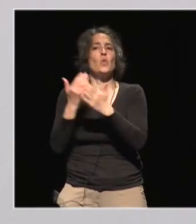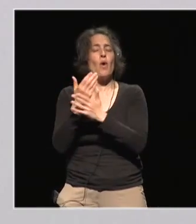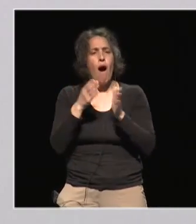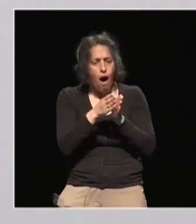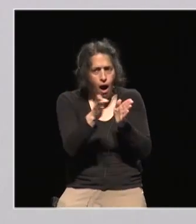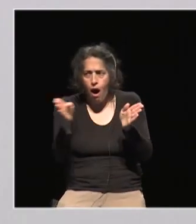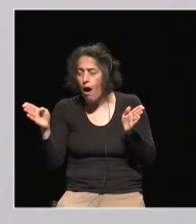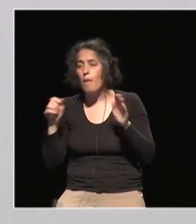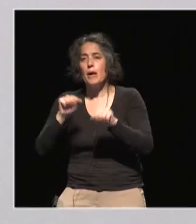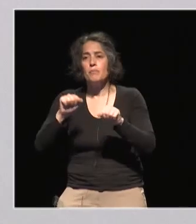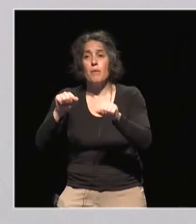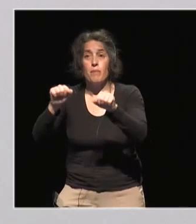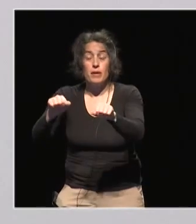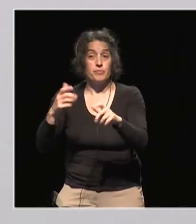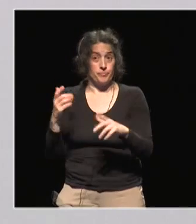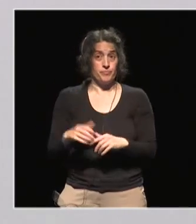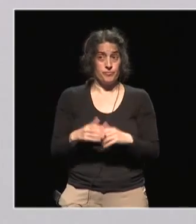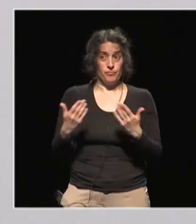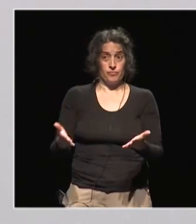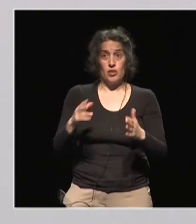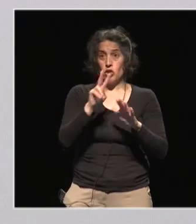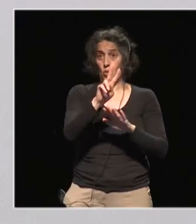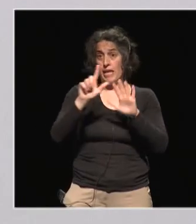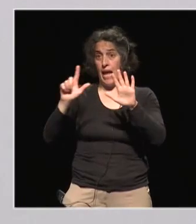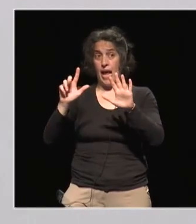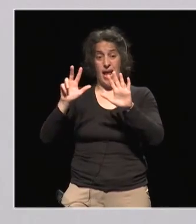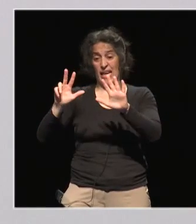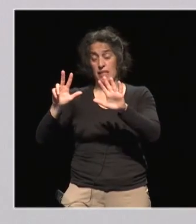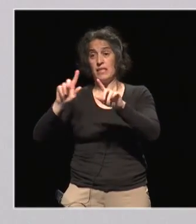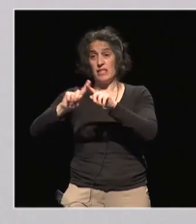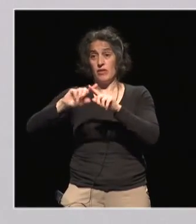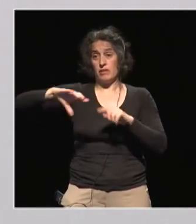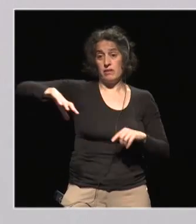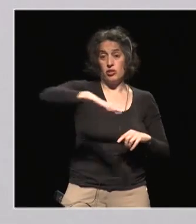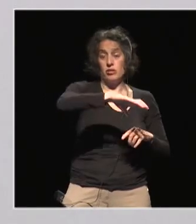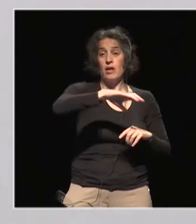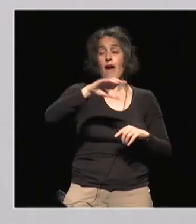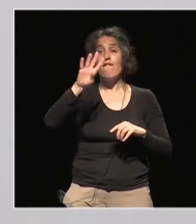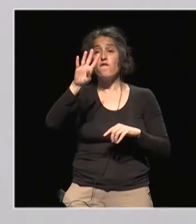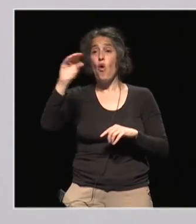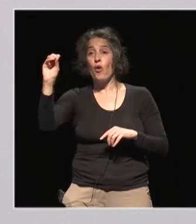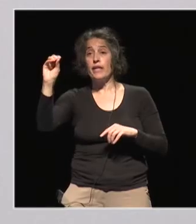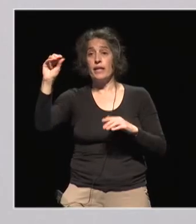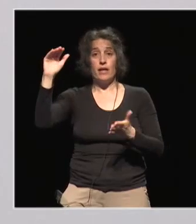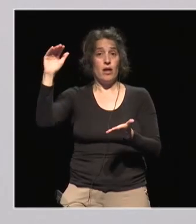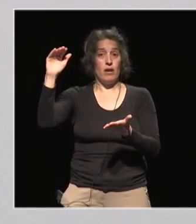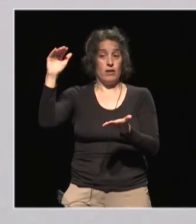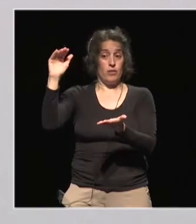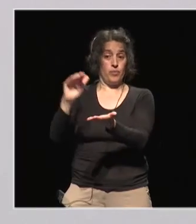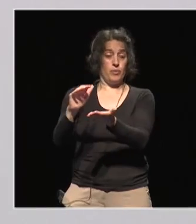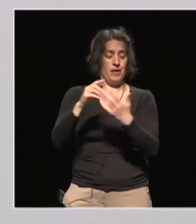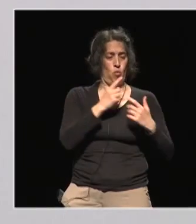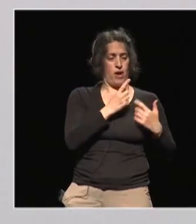our 28 leaders would have committed themselves to reduce the emissions by 40% in 2030 based on 1990 levels.